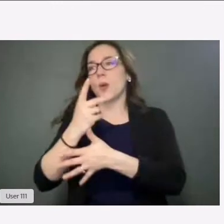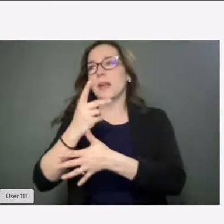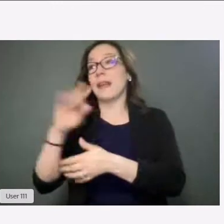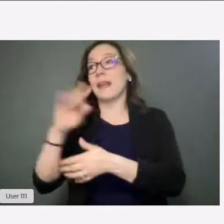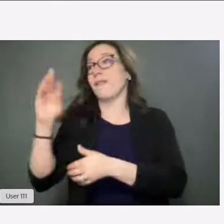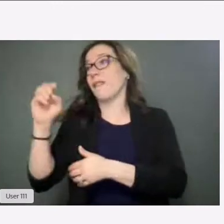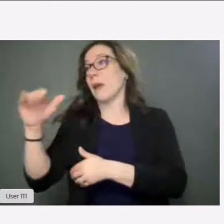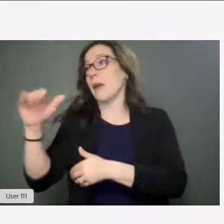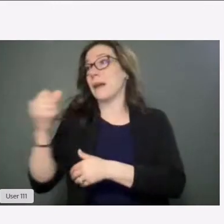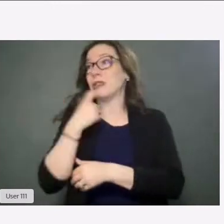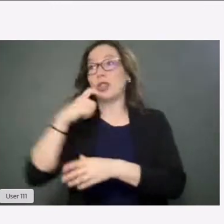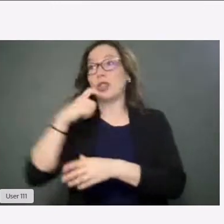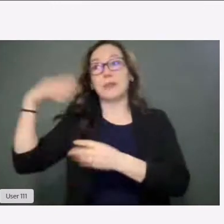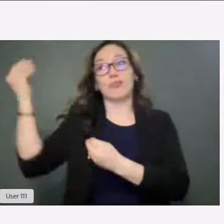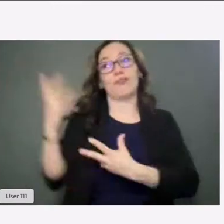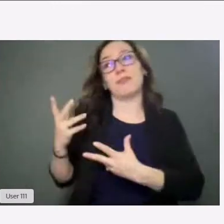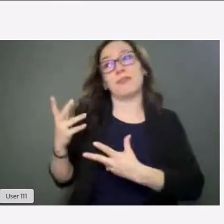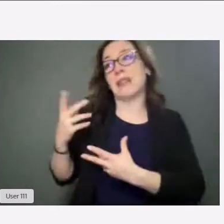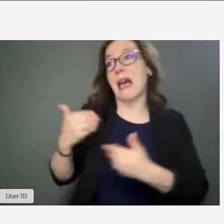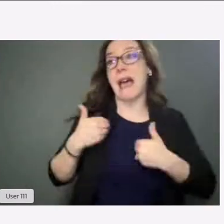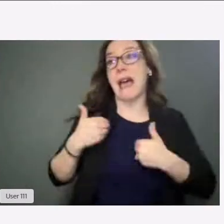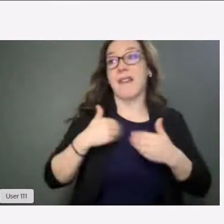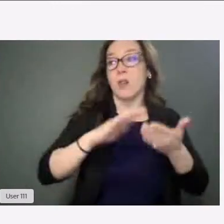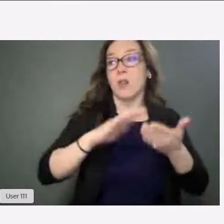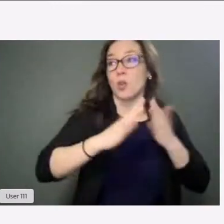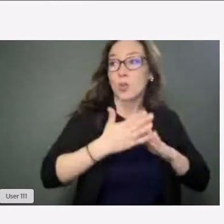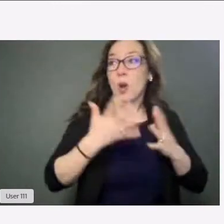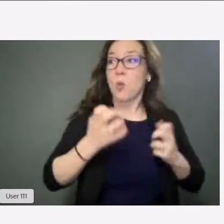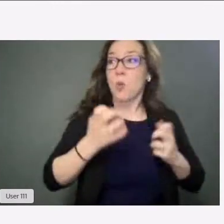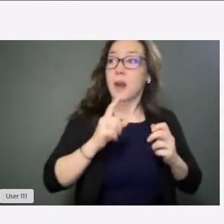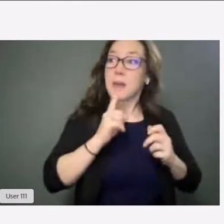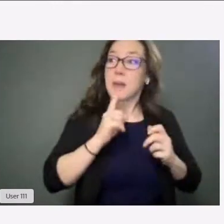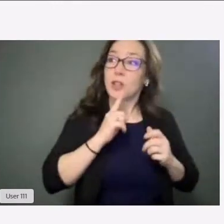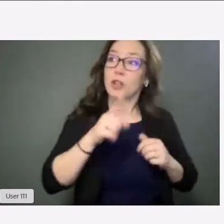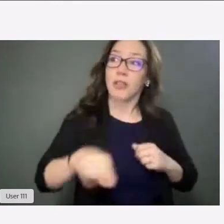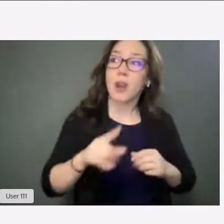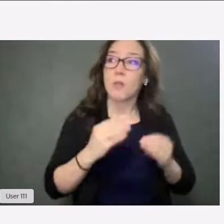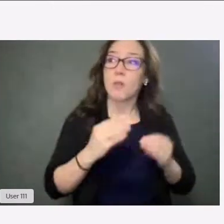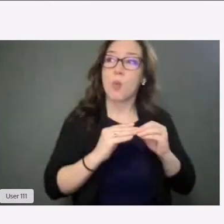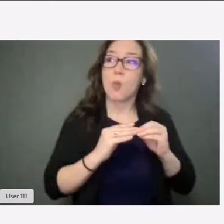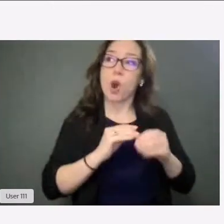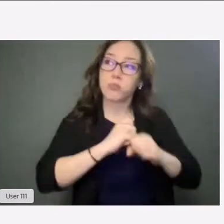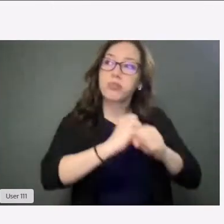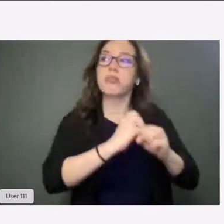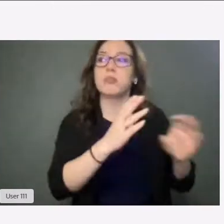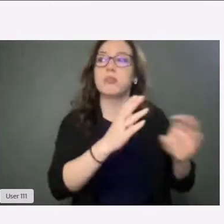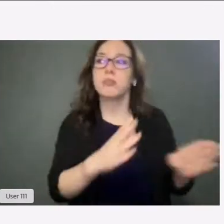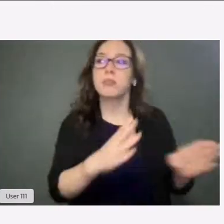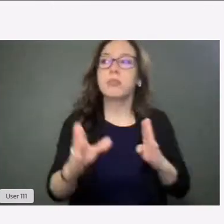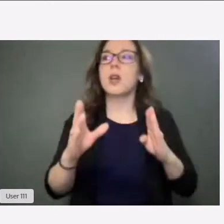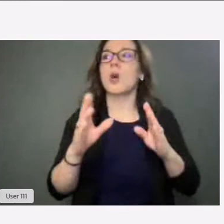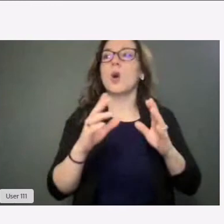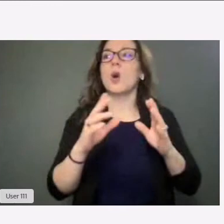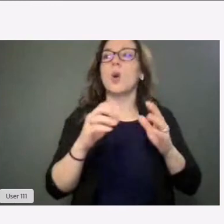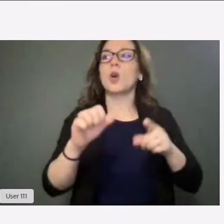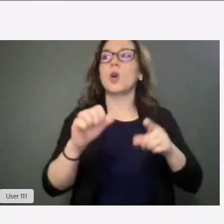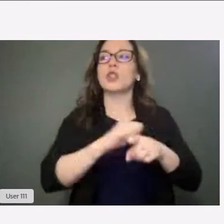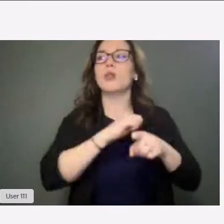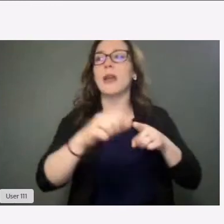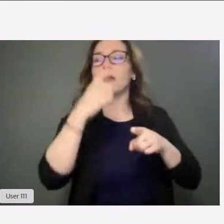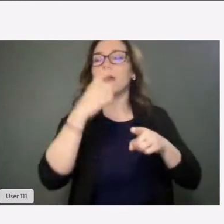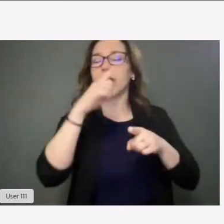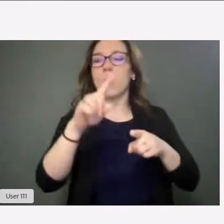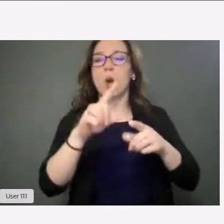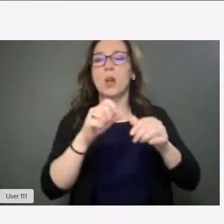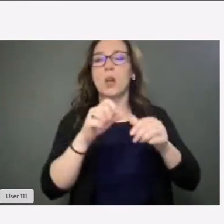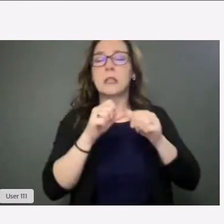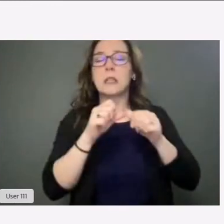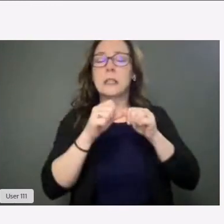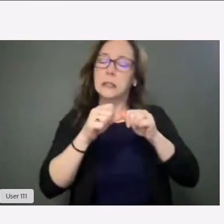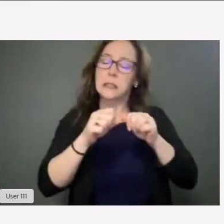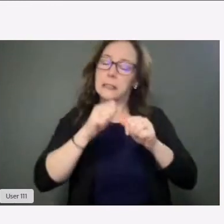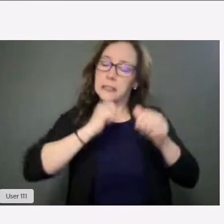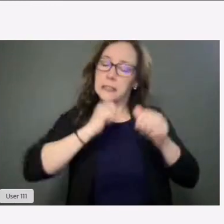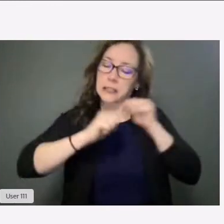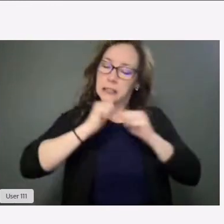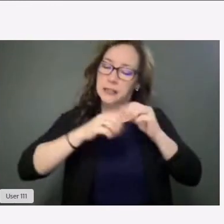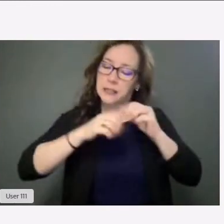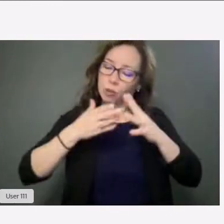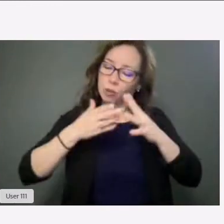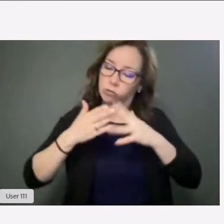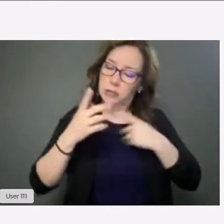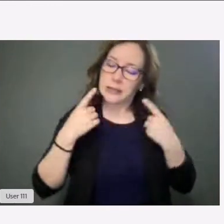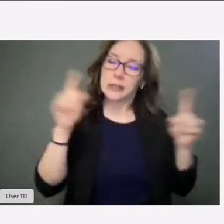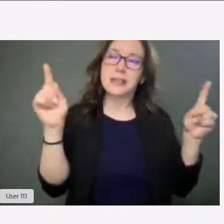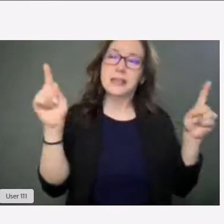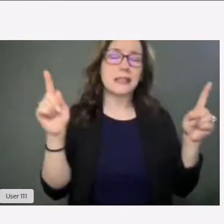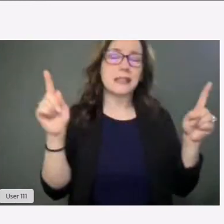me. I have a community that I want to make more secure, or I want to trade in resilience. How can I help? Is that, how